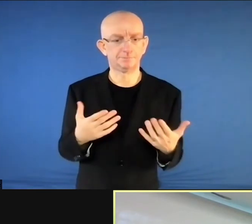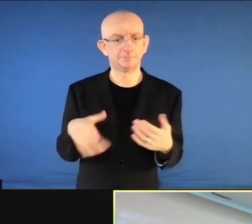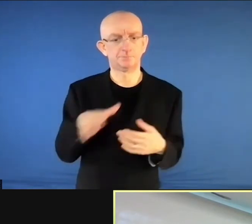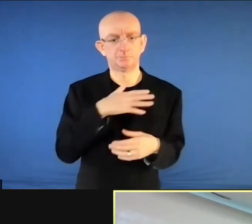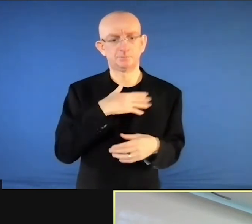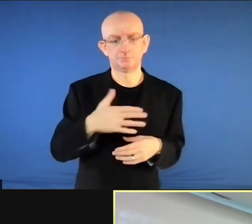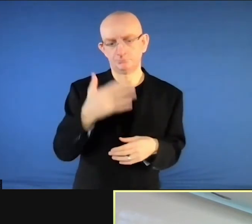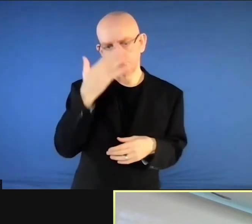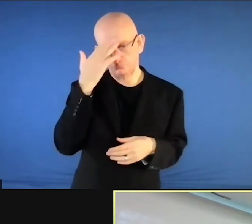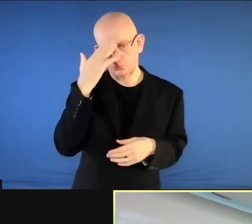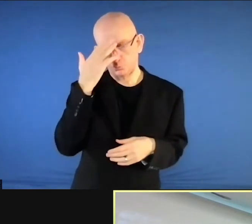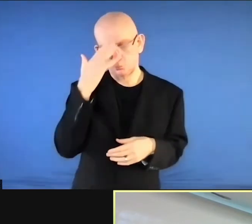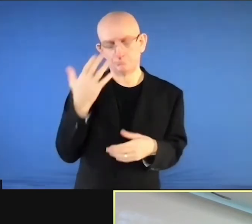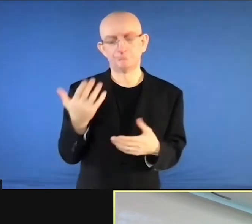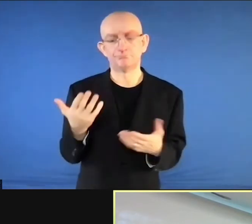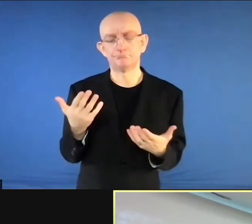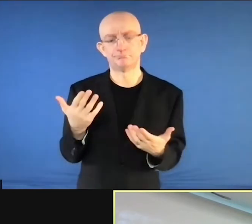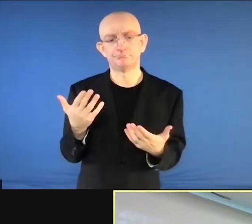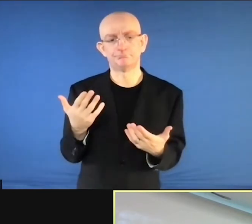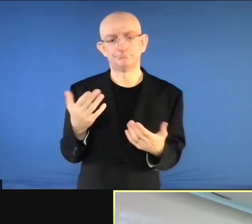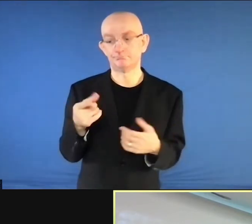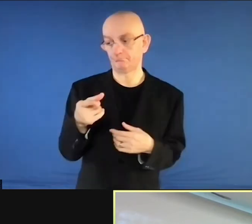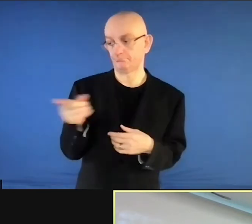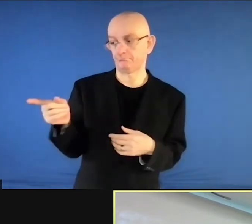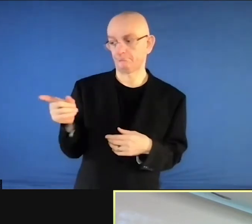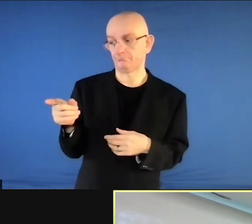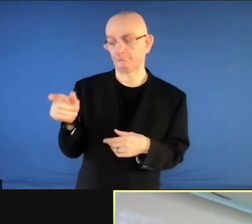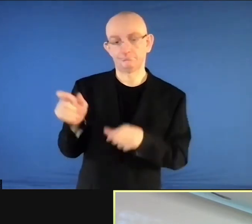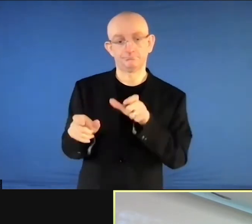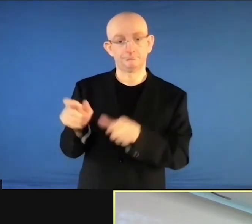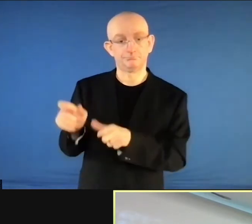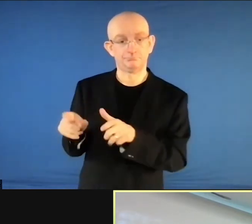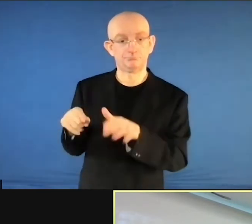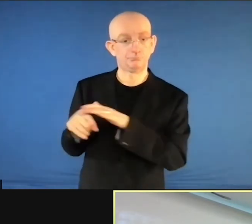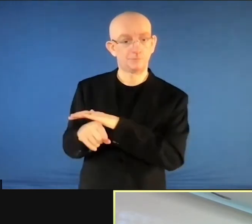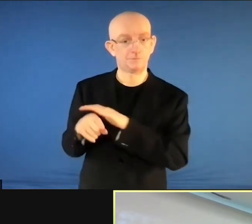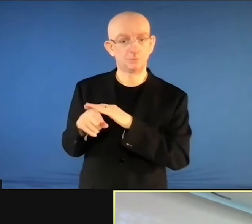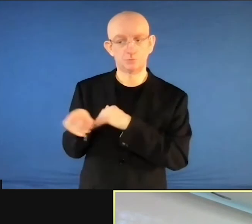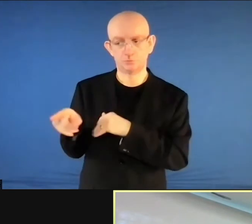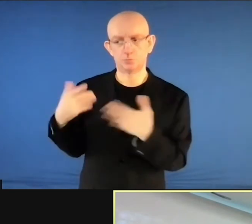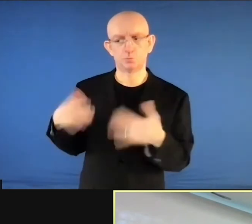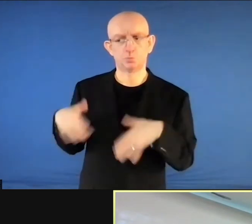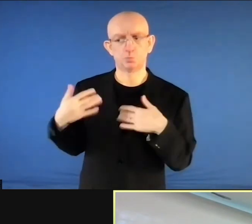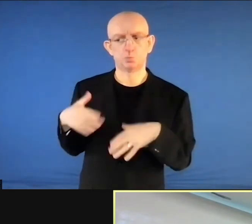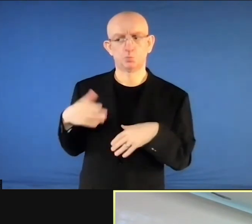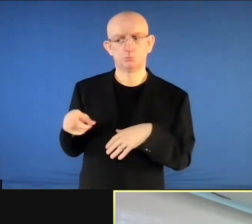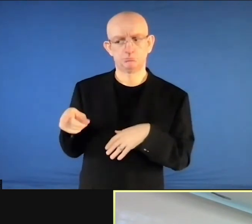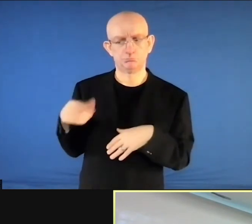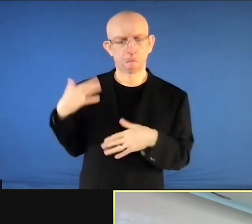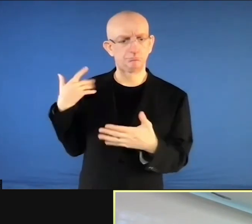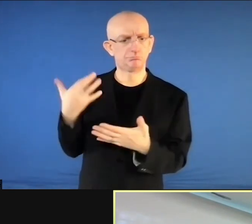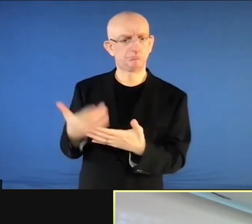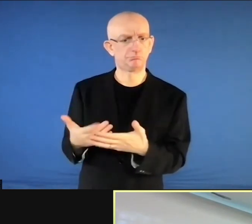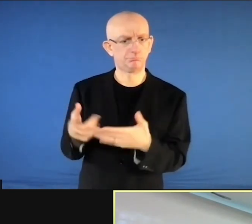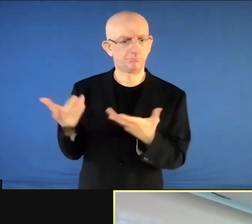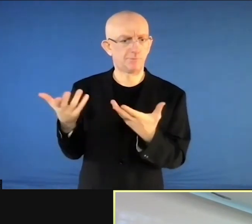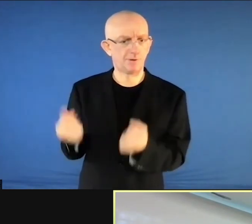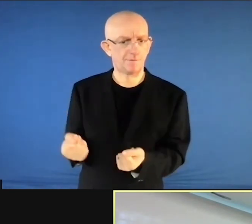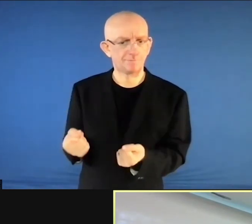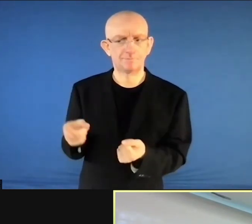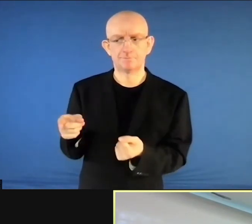refugees have expertise, as I said, they have competencies, they have skills that